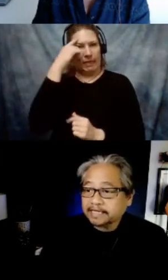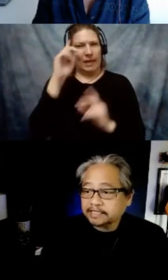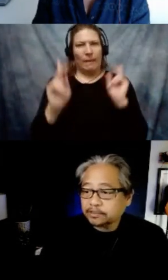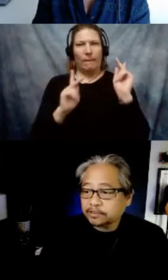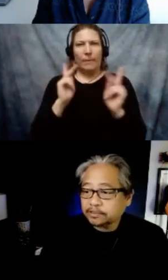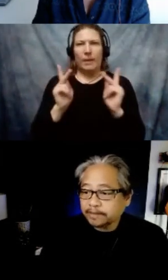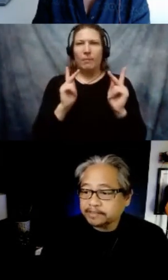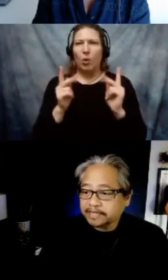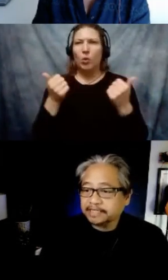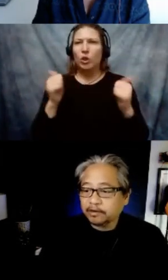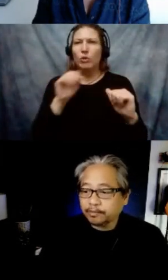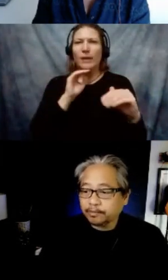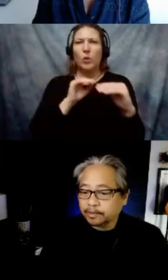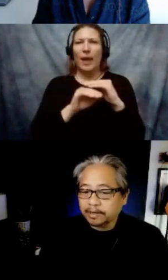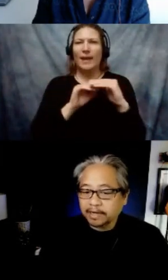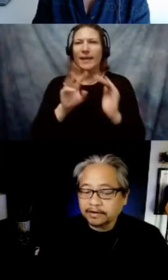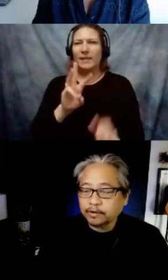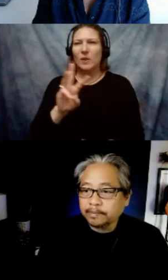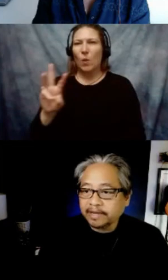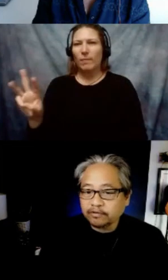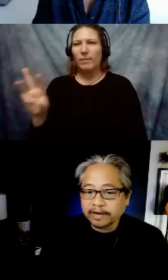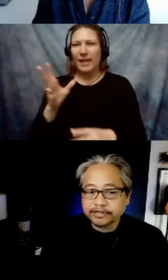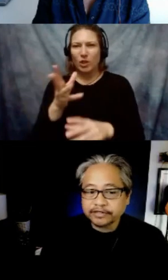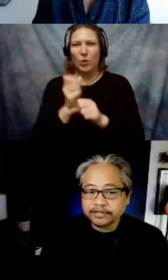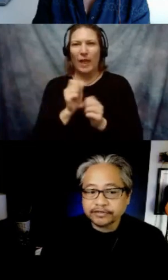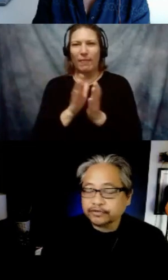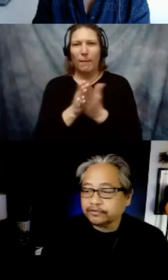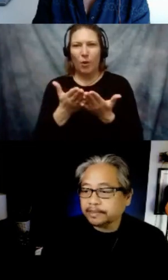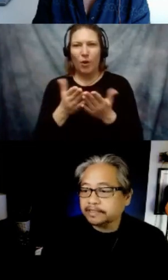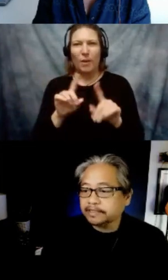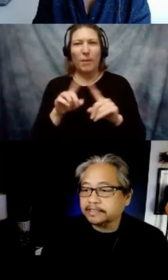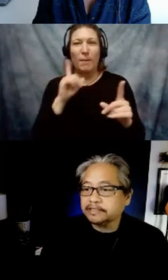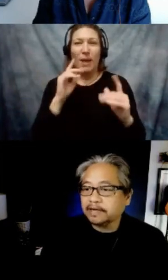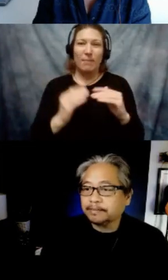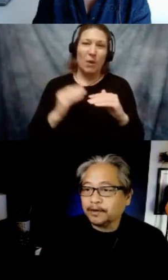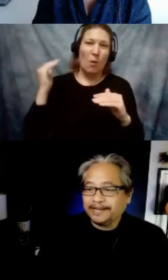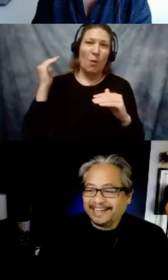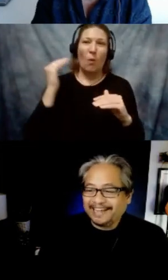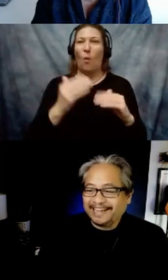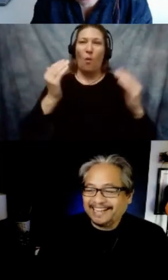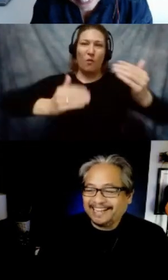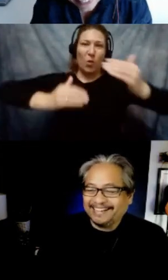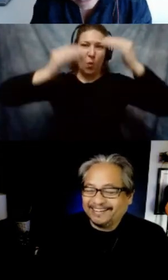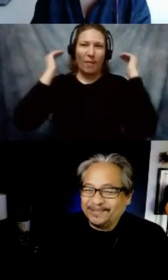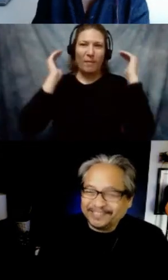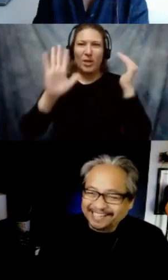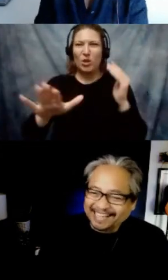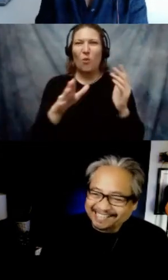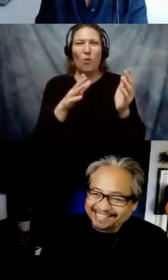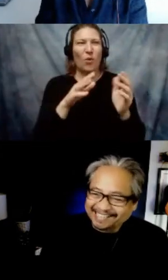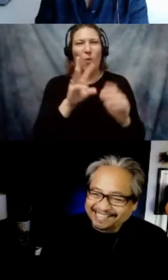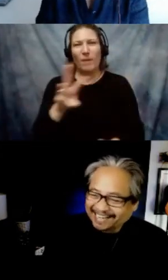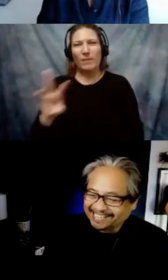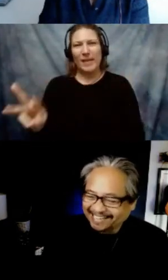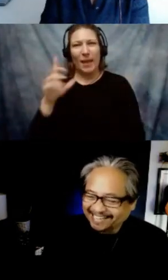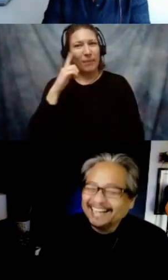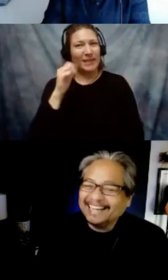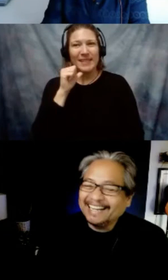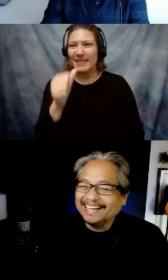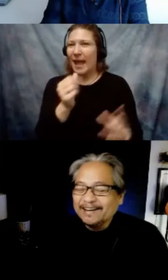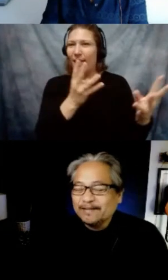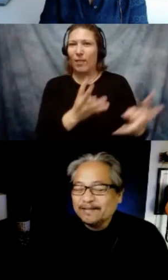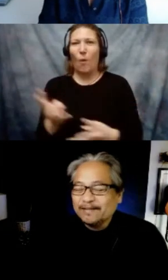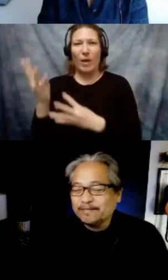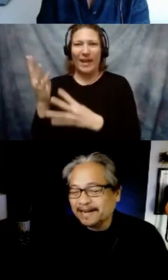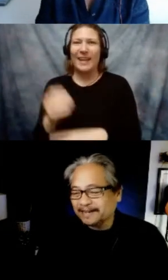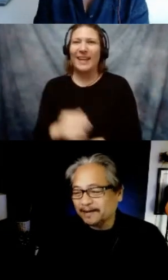stopped loading. Hopefully that's the case. But I will. Yeah, Rob said he's buying your book today. We're